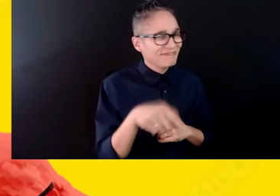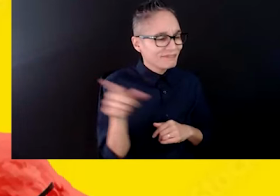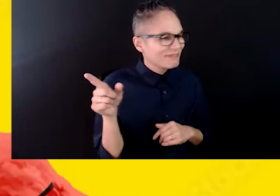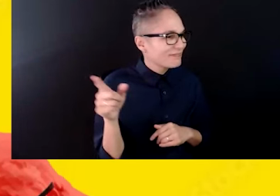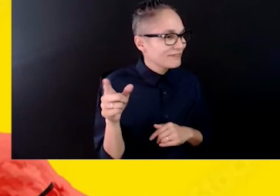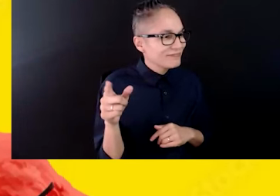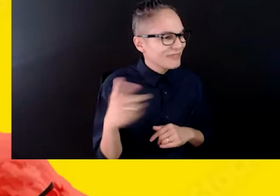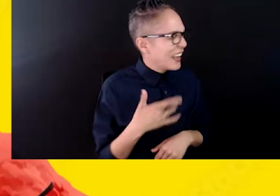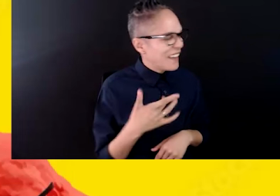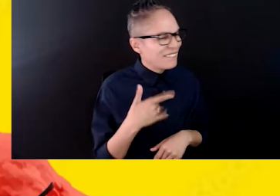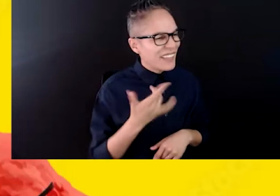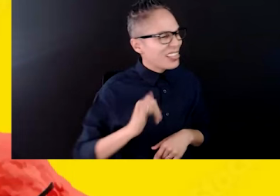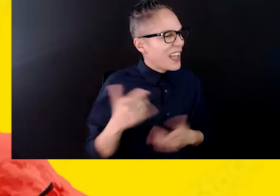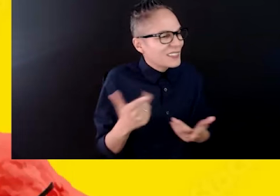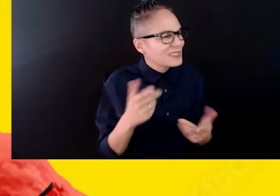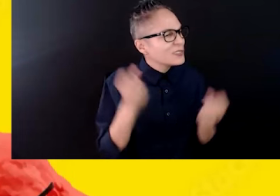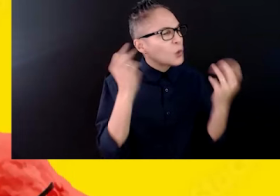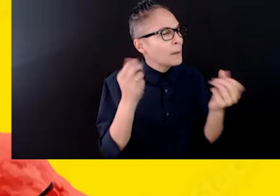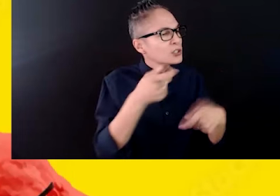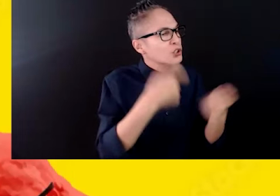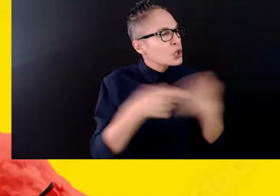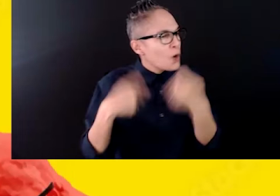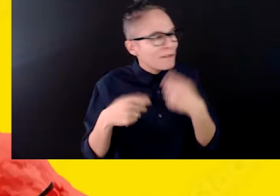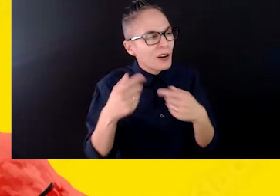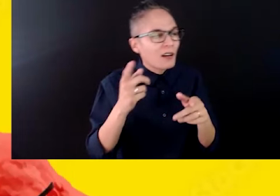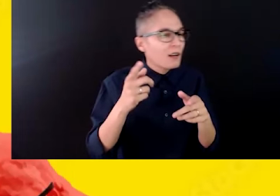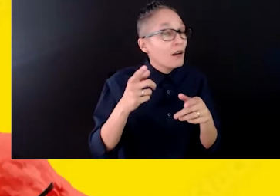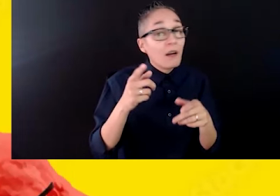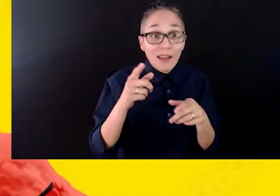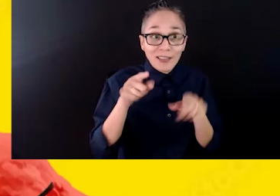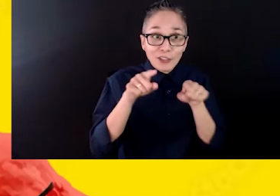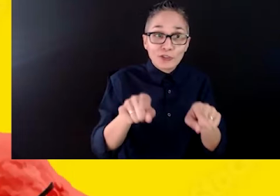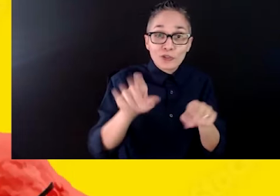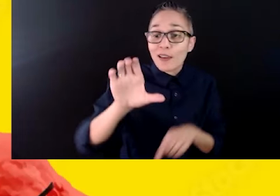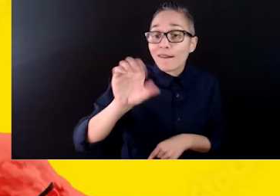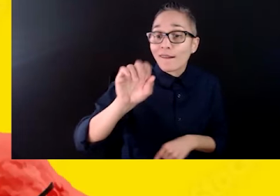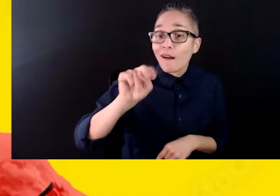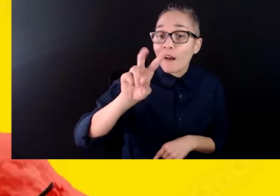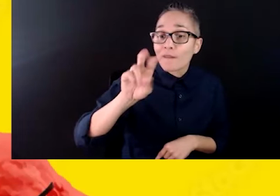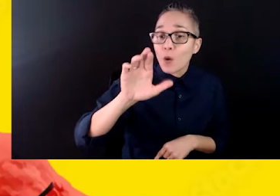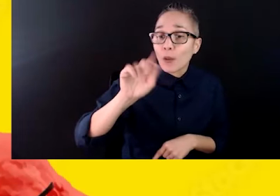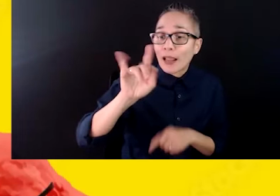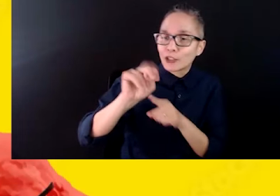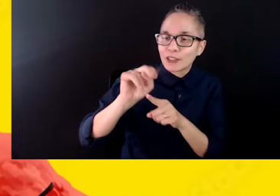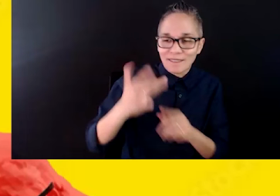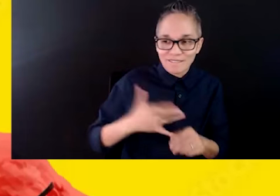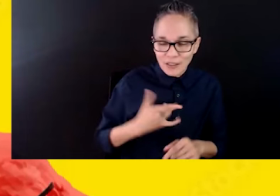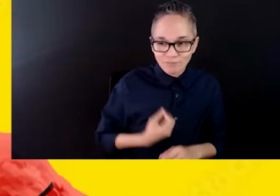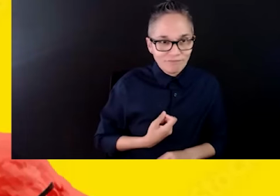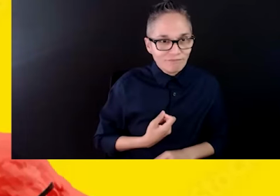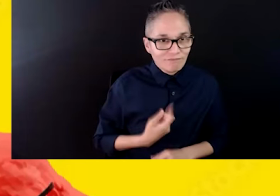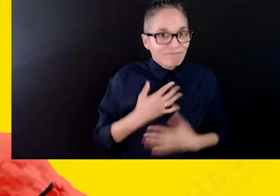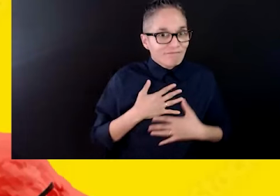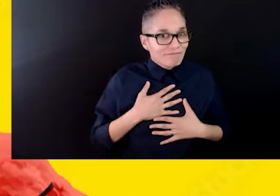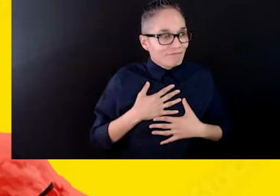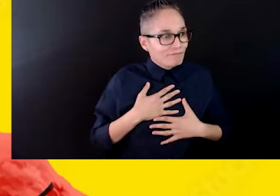they felt exactly like you did. And yesterday during convocation was kind of the first time they saw that little spark of yeah. being